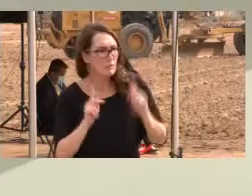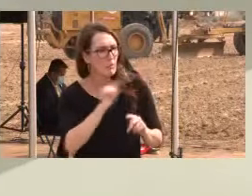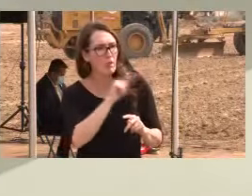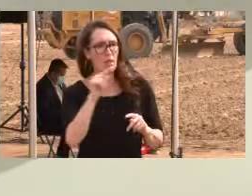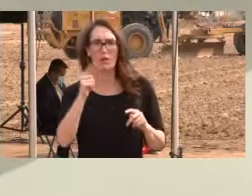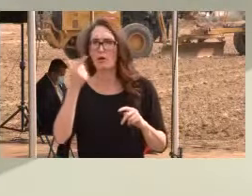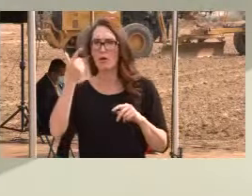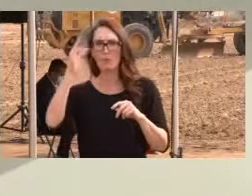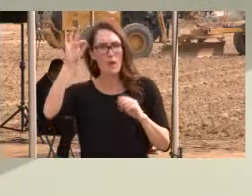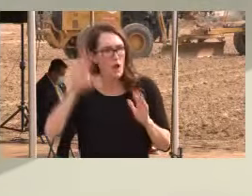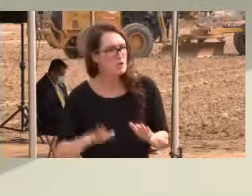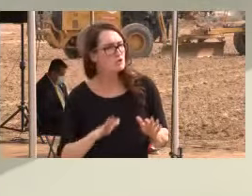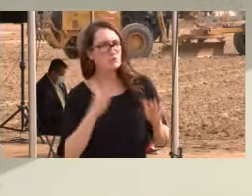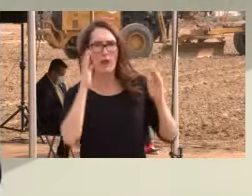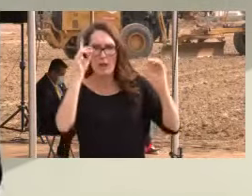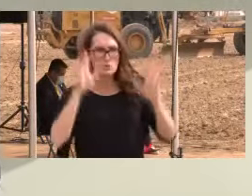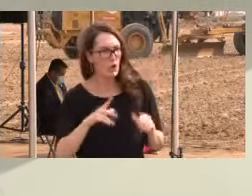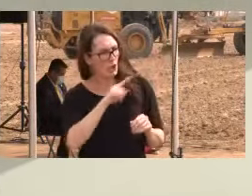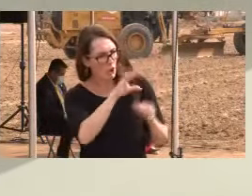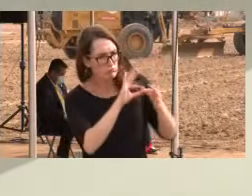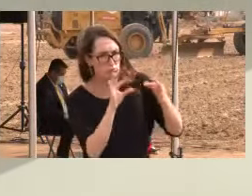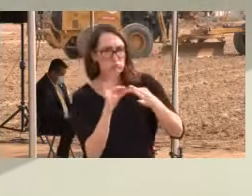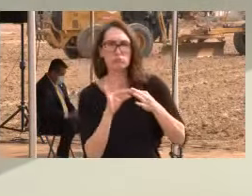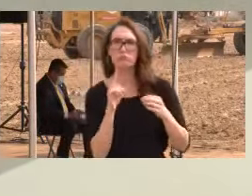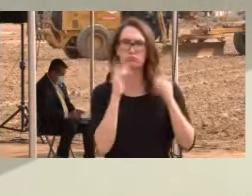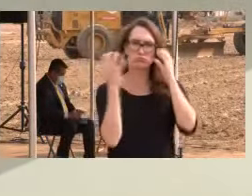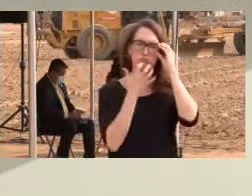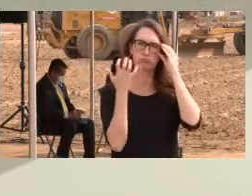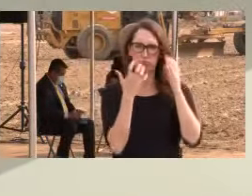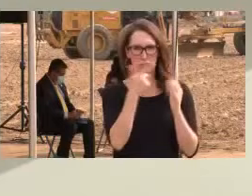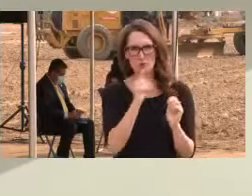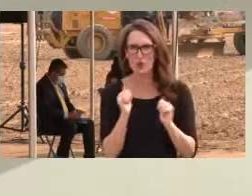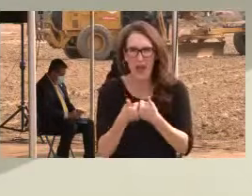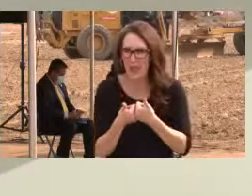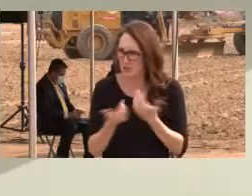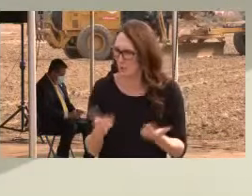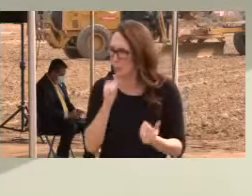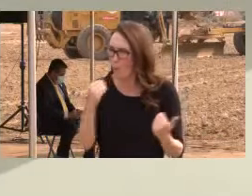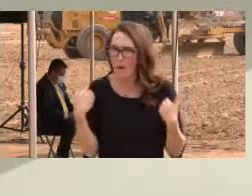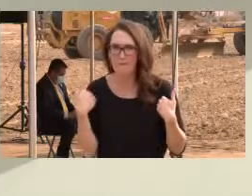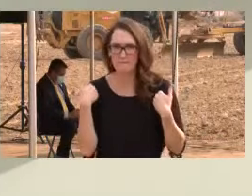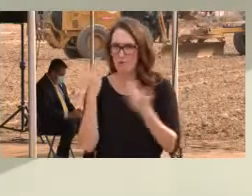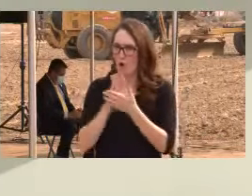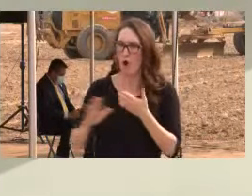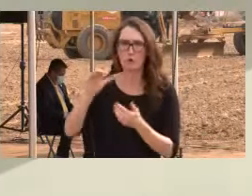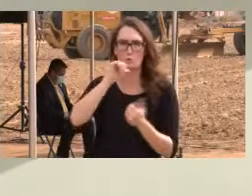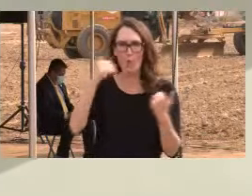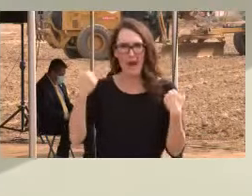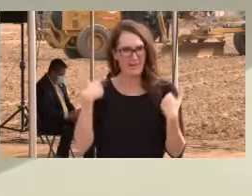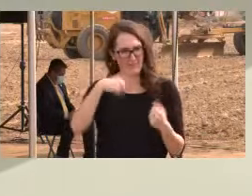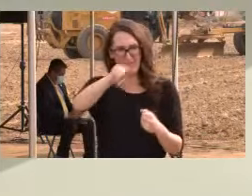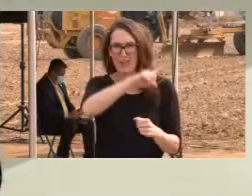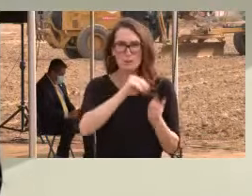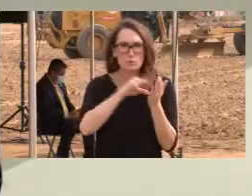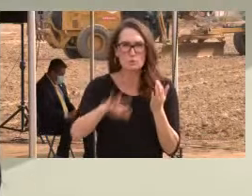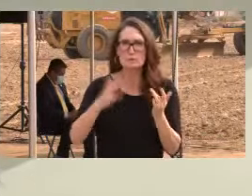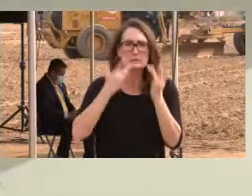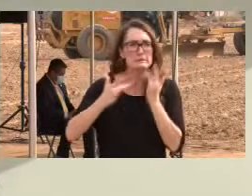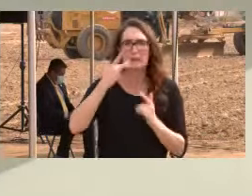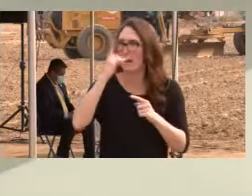faith leaders, and educators about the challenges in accessing higher education and the supports needed to